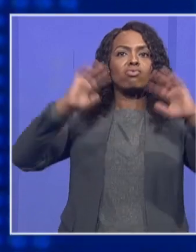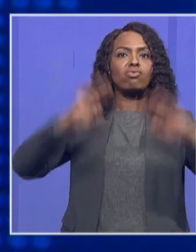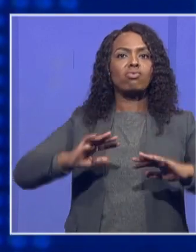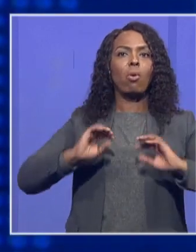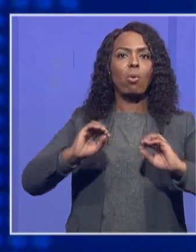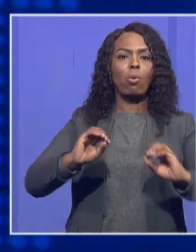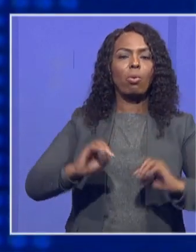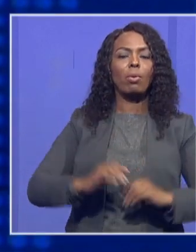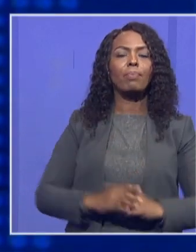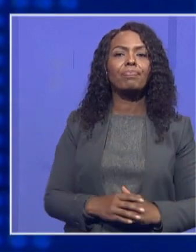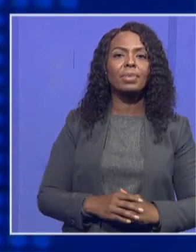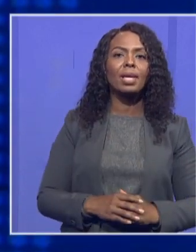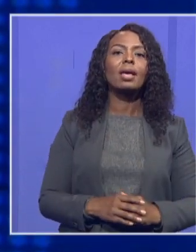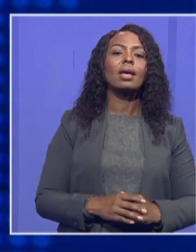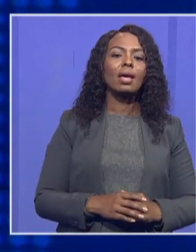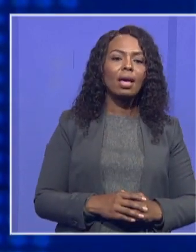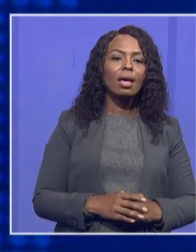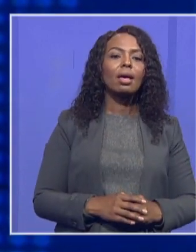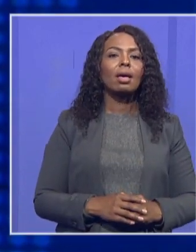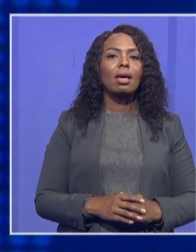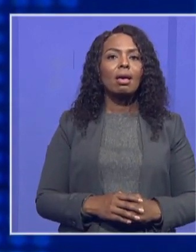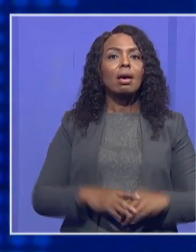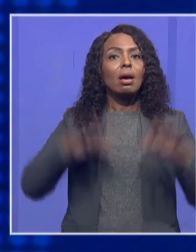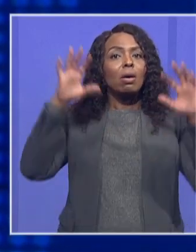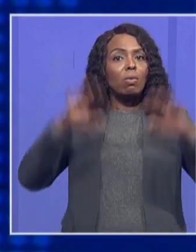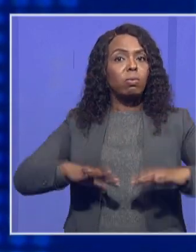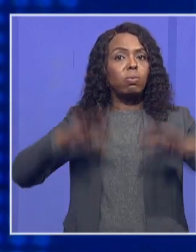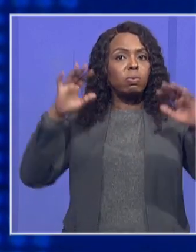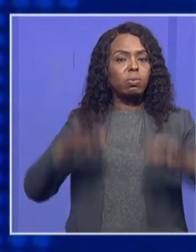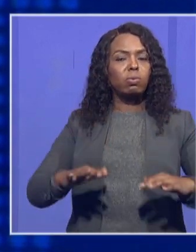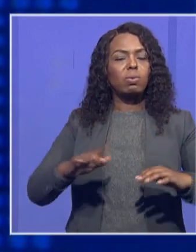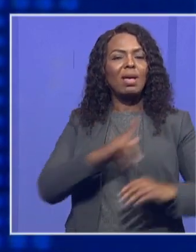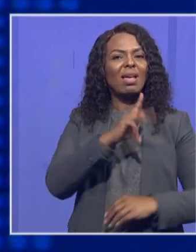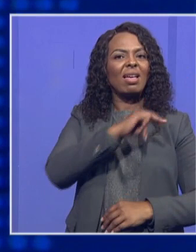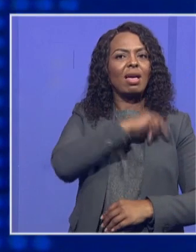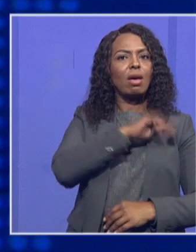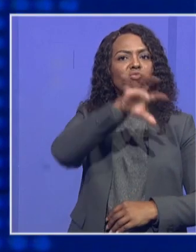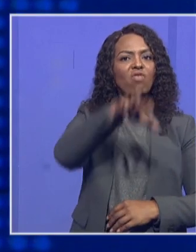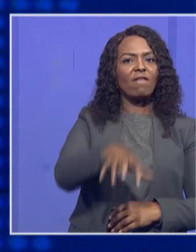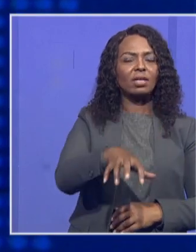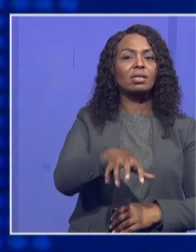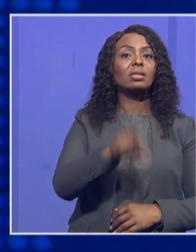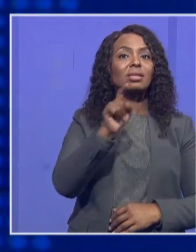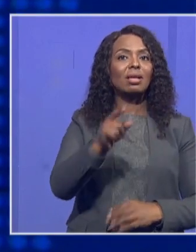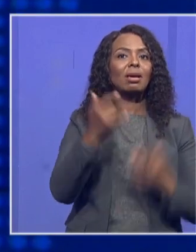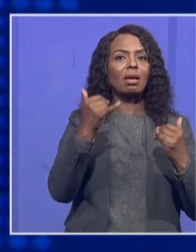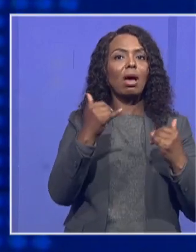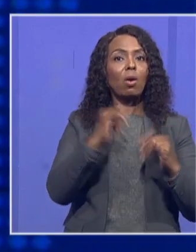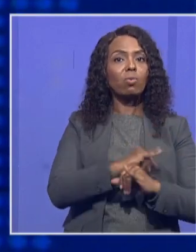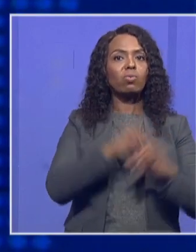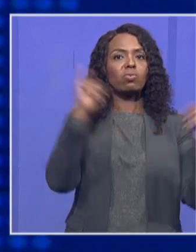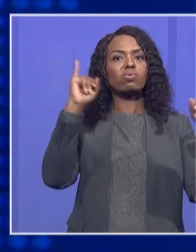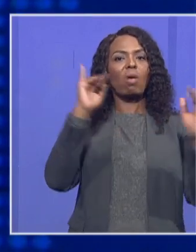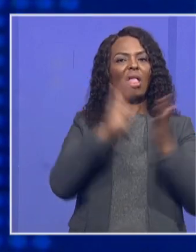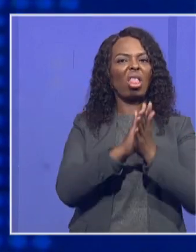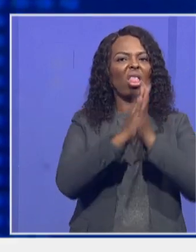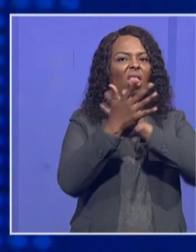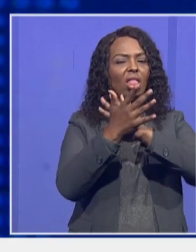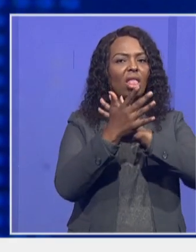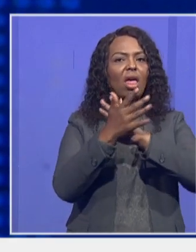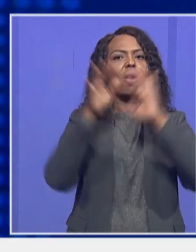Let's take you here now. Significant rains overnight in parts of KwaZulu-Natal could have exacerbated localized flooding in